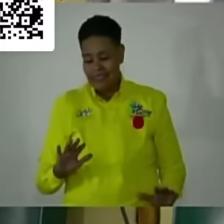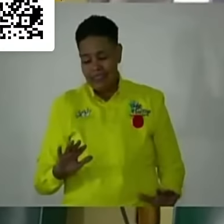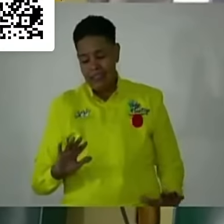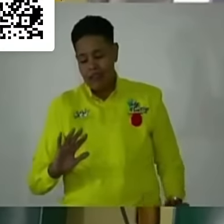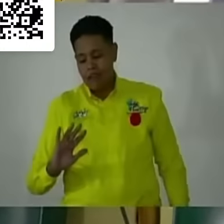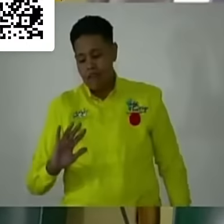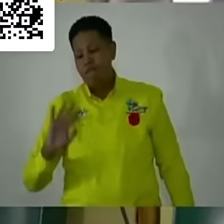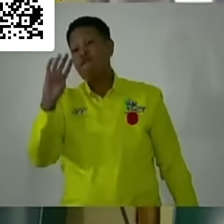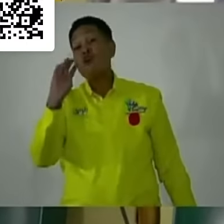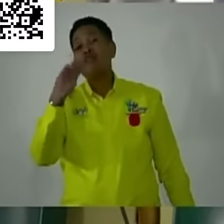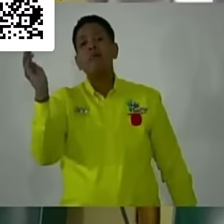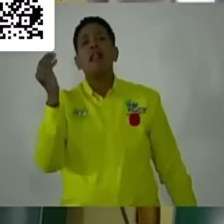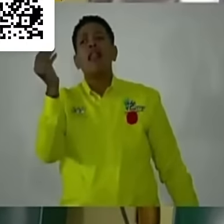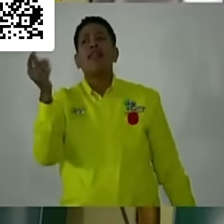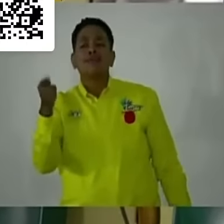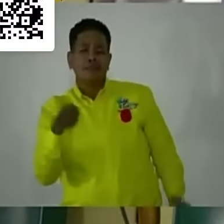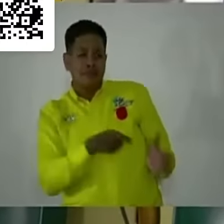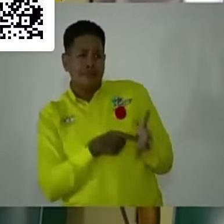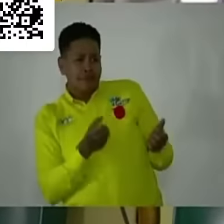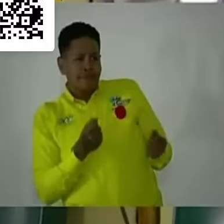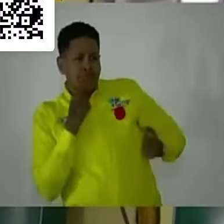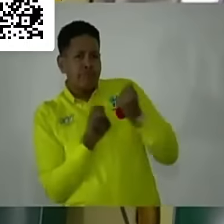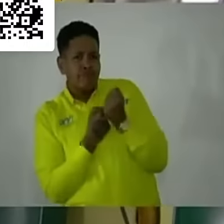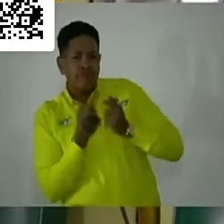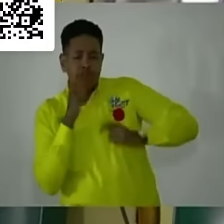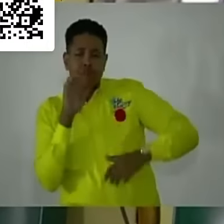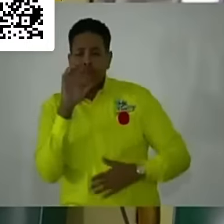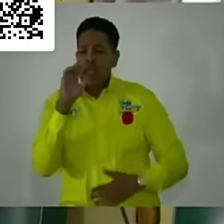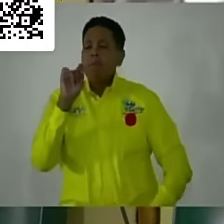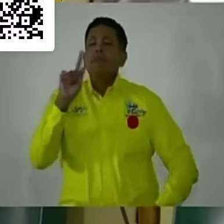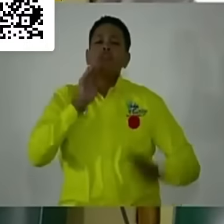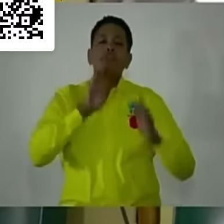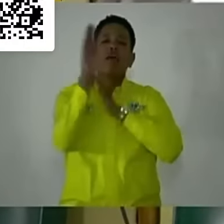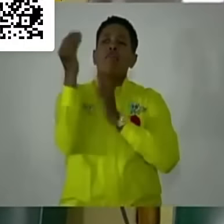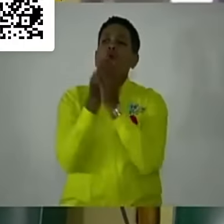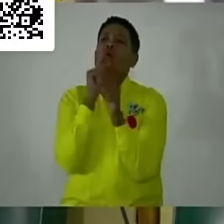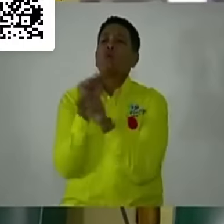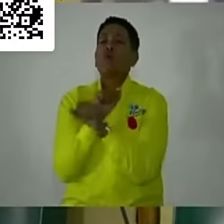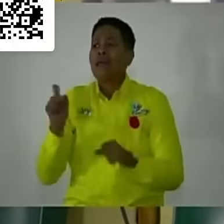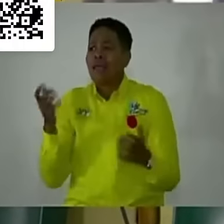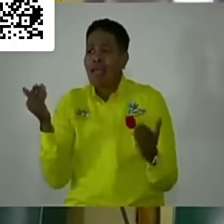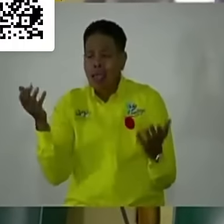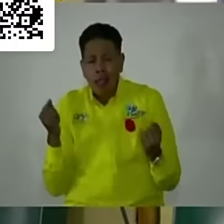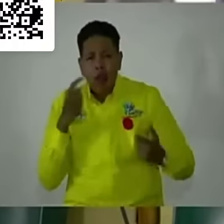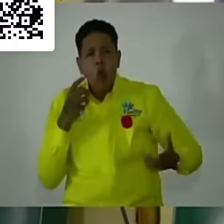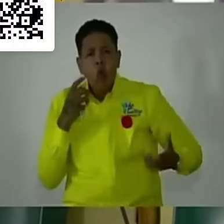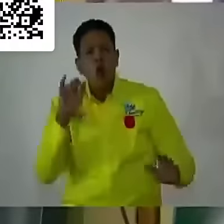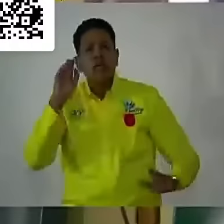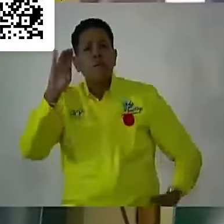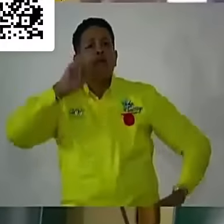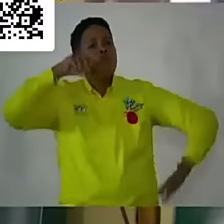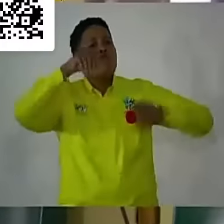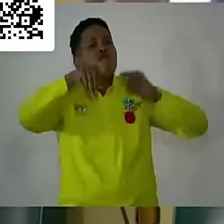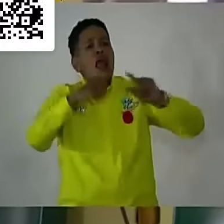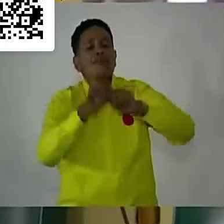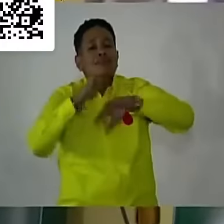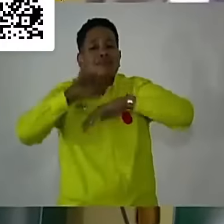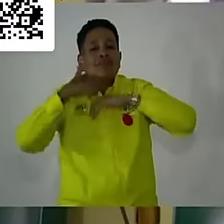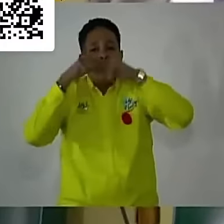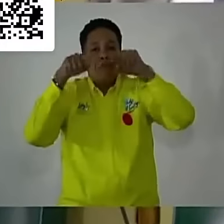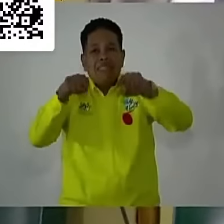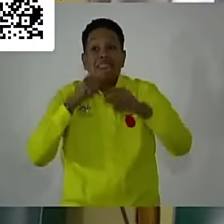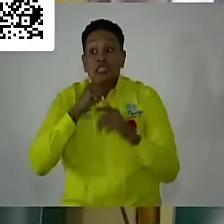million from the Capital Development Fund is therefore necessary to allow the JBI to finance the implementation of